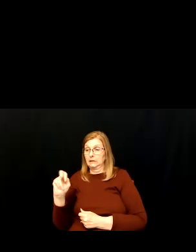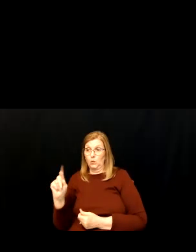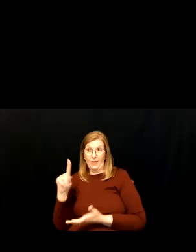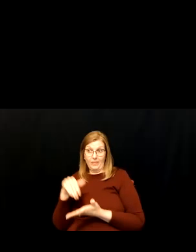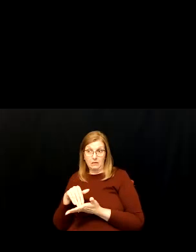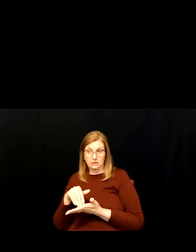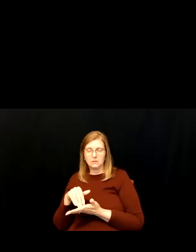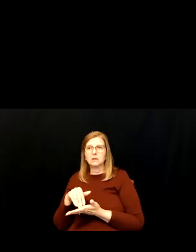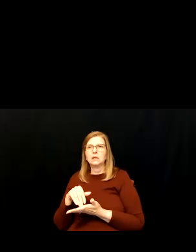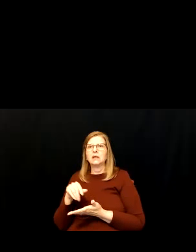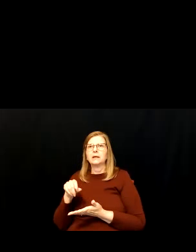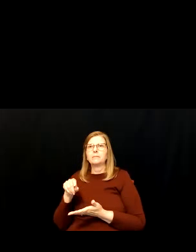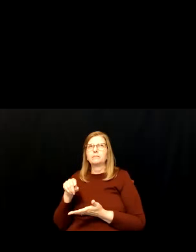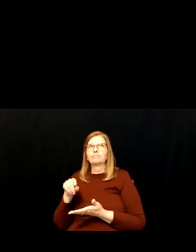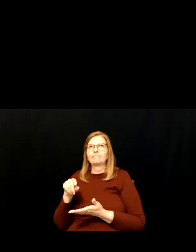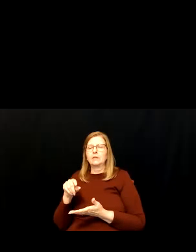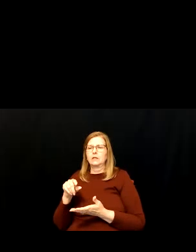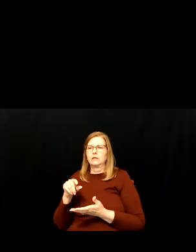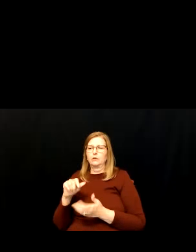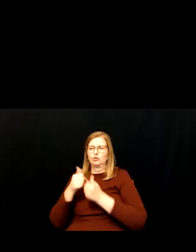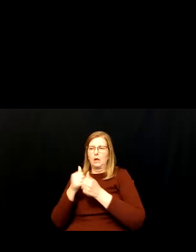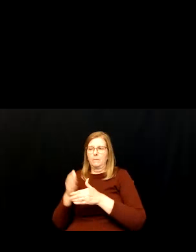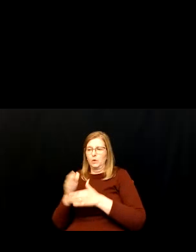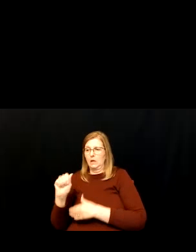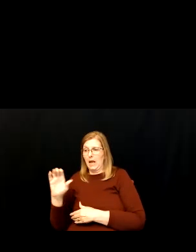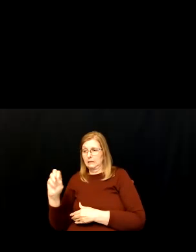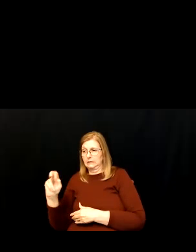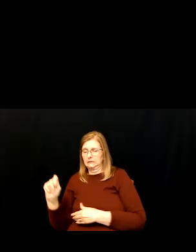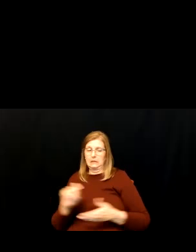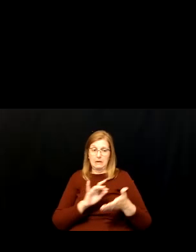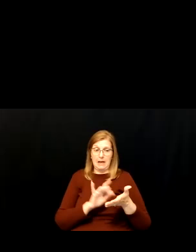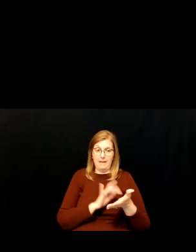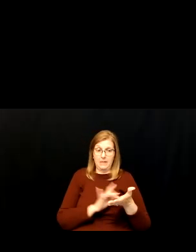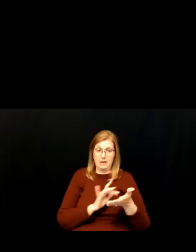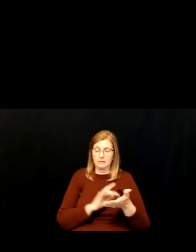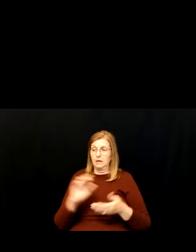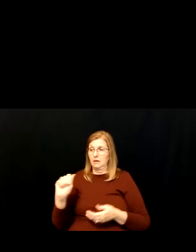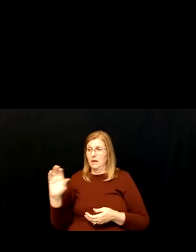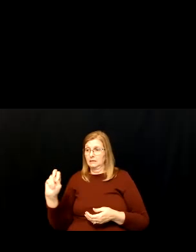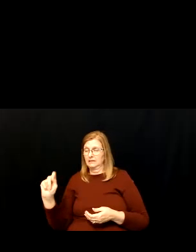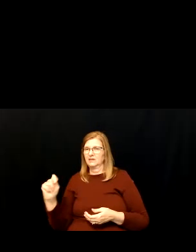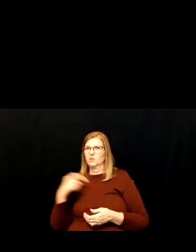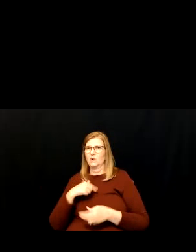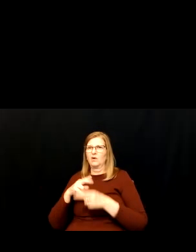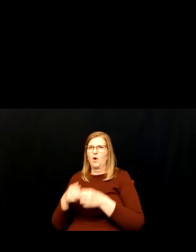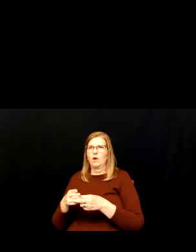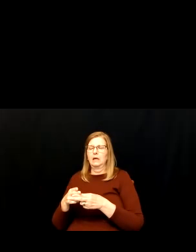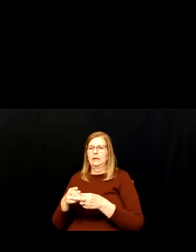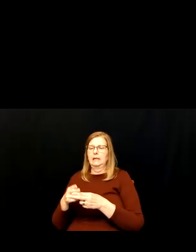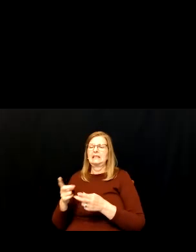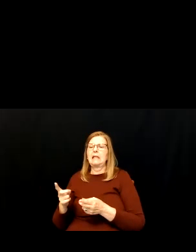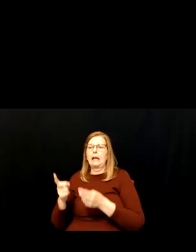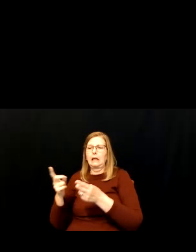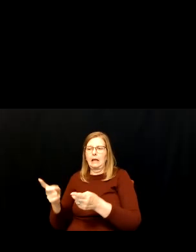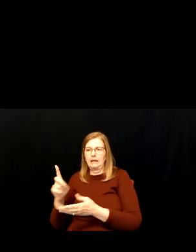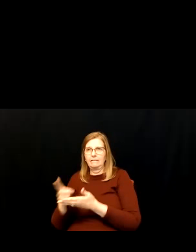has the challenge between like an Accent and an iPad is that the Accent is what we call a dedicated device, and that